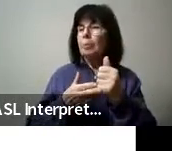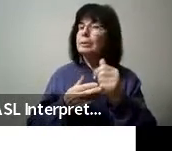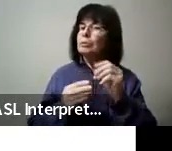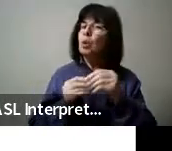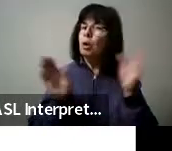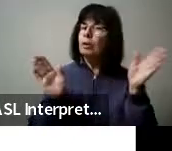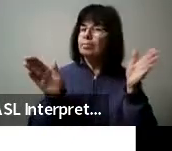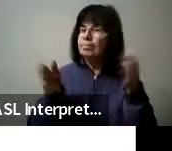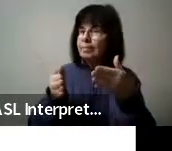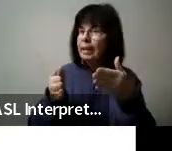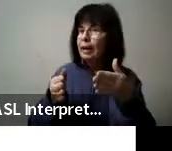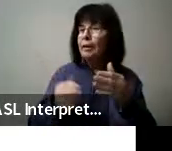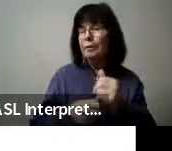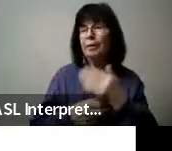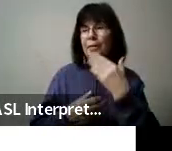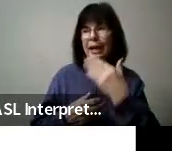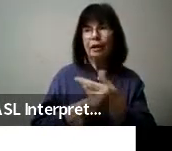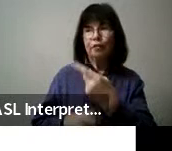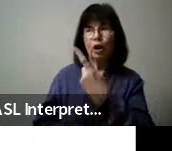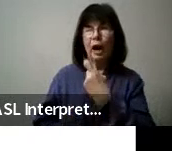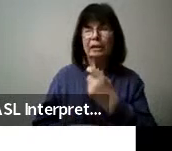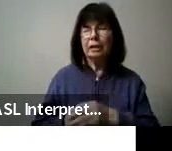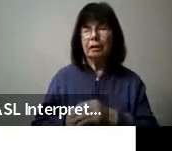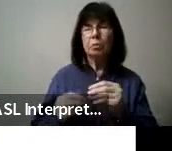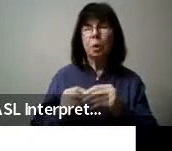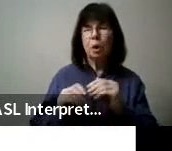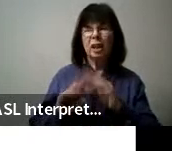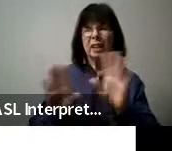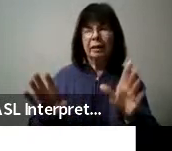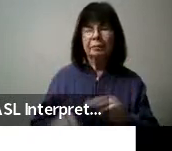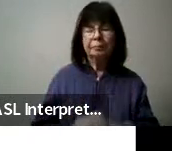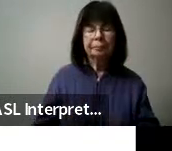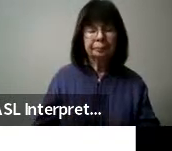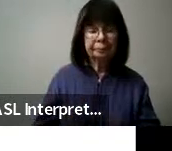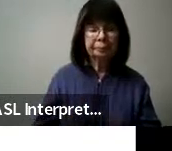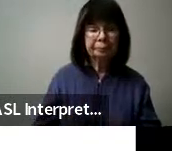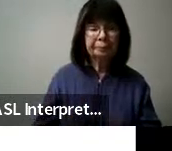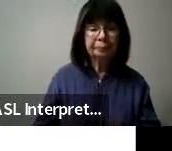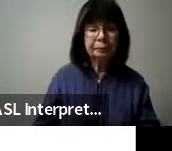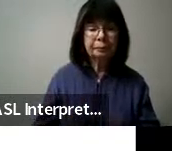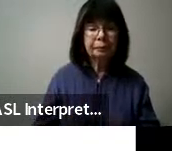bit. Please. Thank you for asking a clarifying question. Will do.